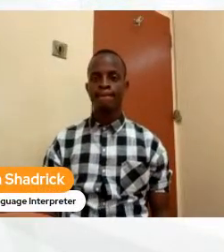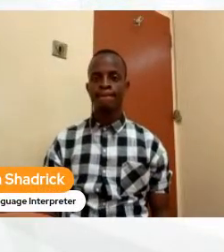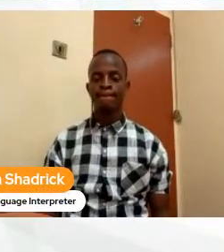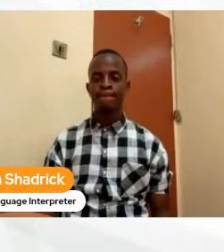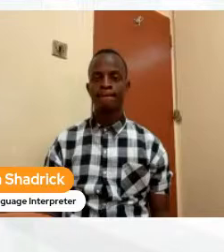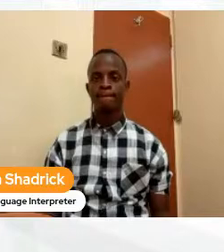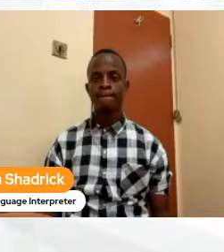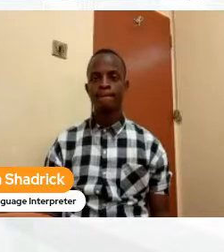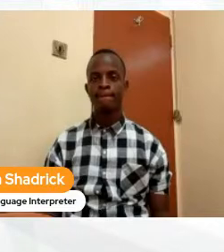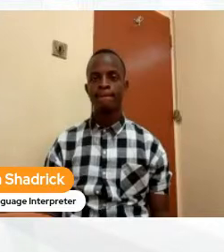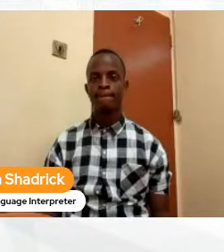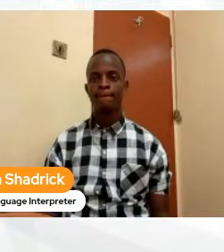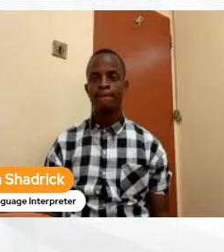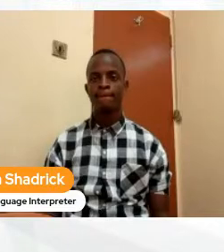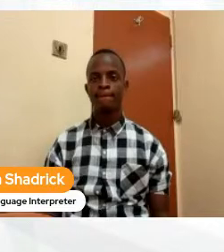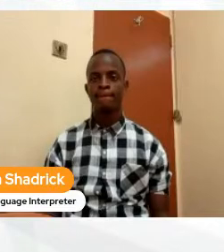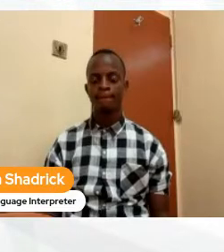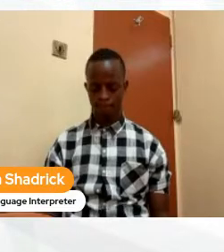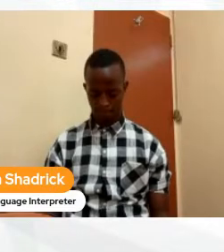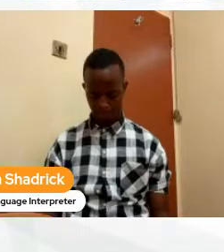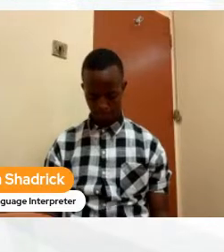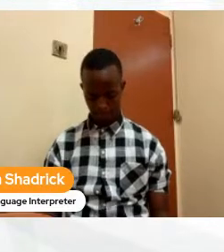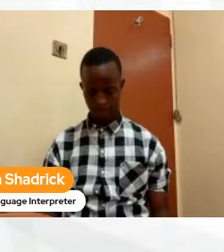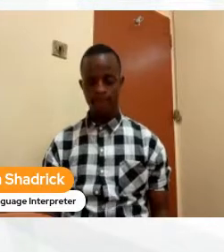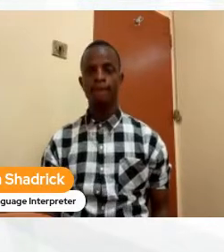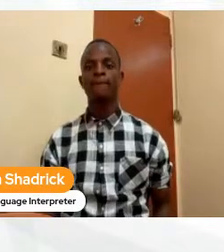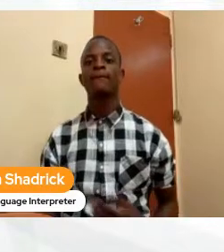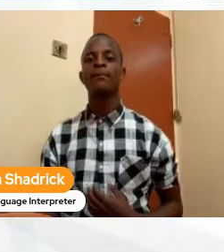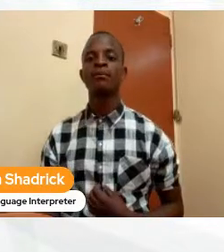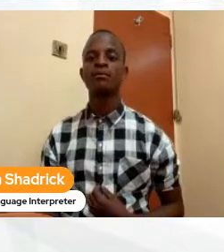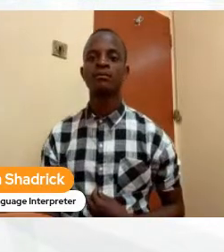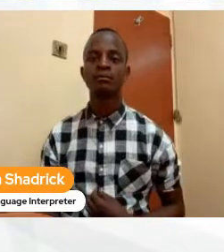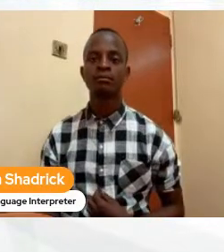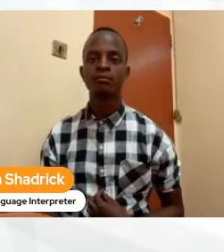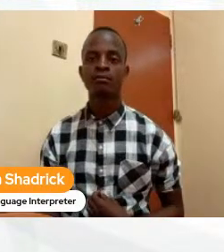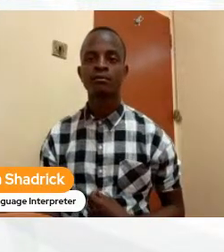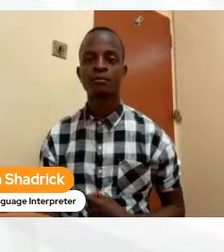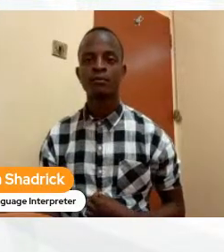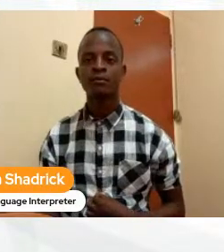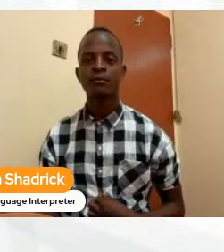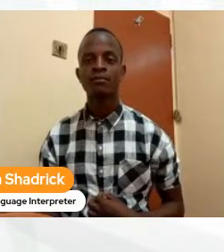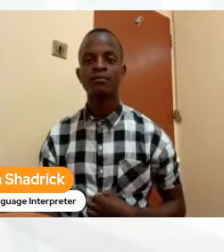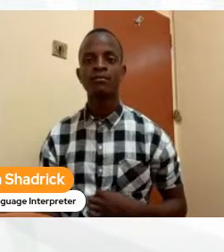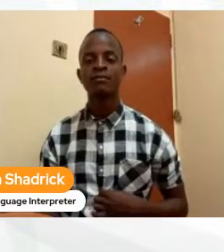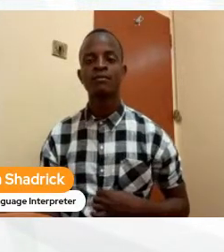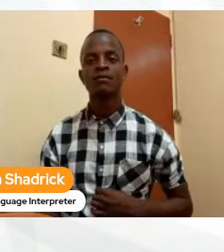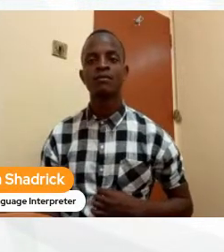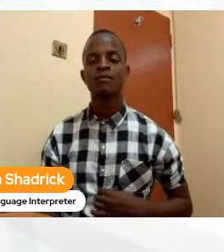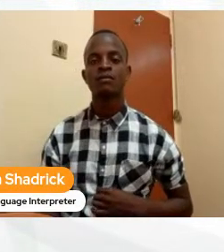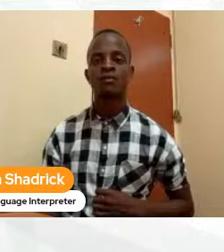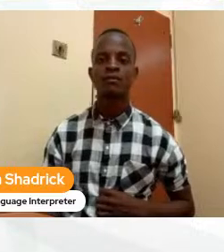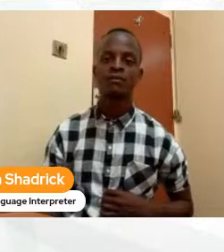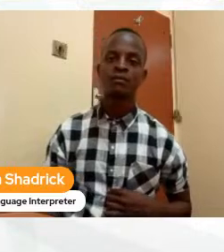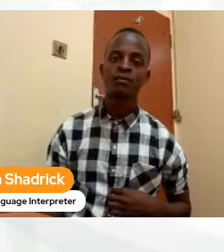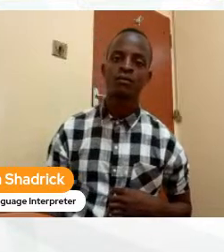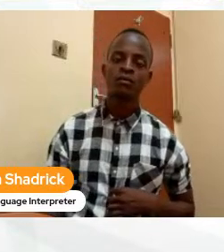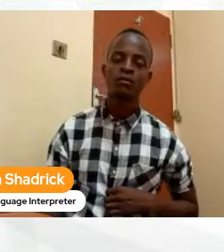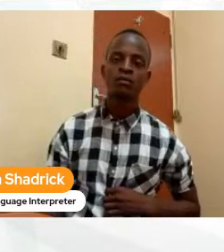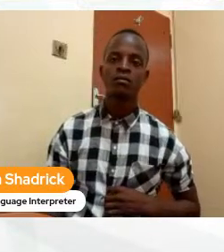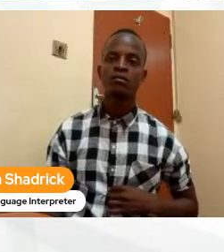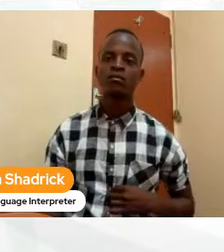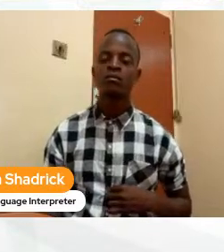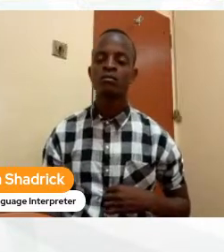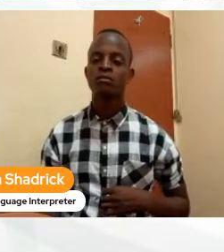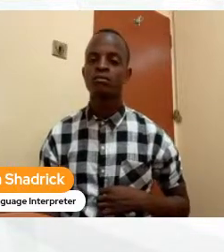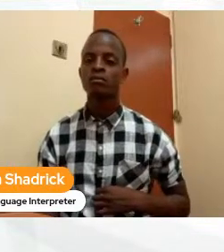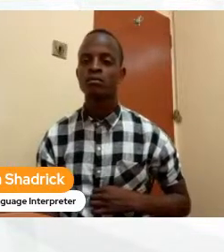Okay. So I was also on the comment side. I'm saying someone saying the question is hard. Okay, but I think one